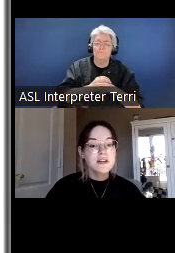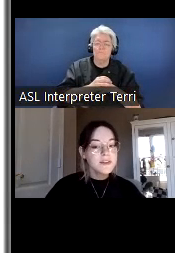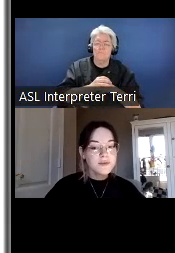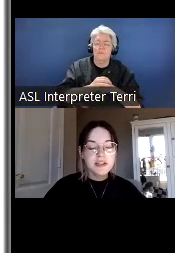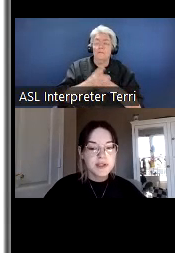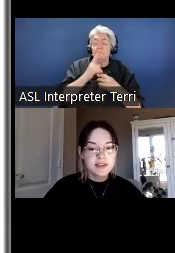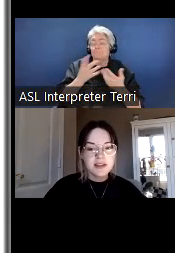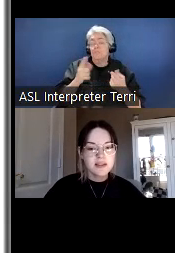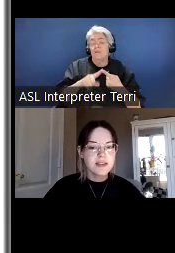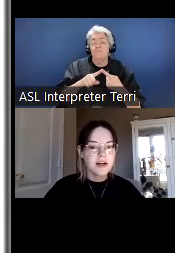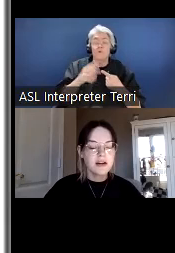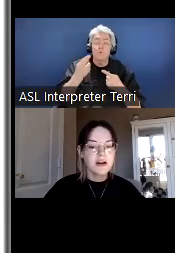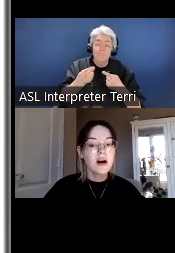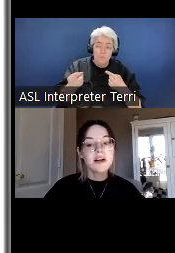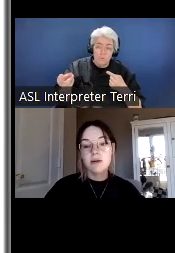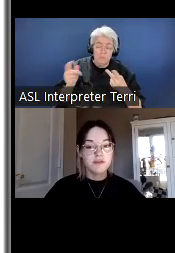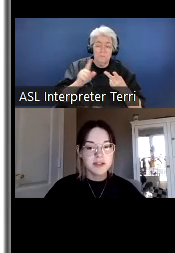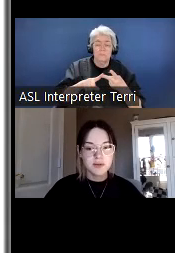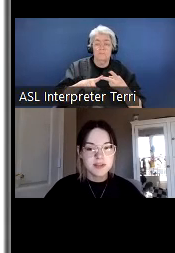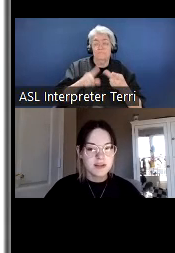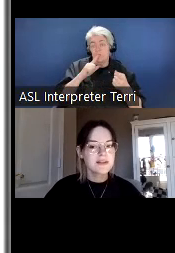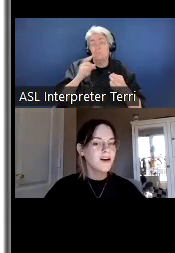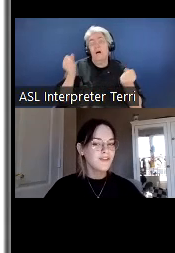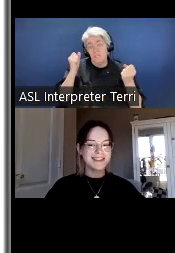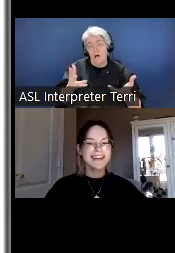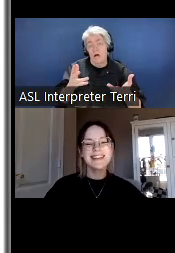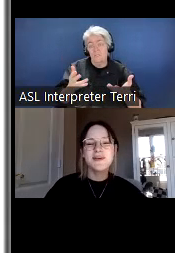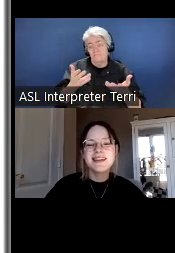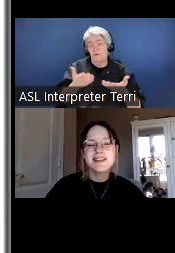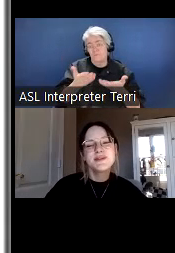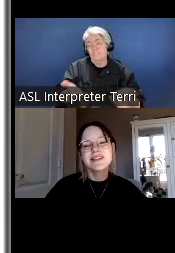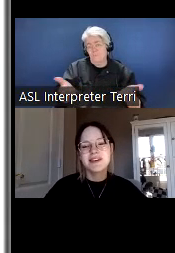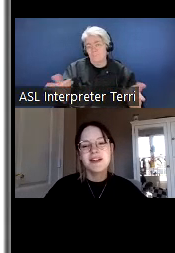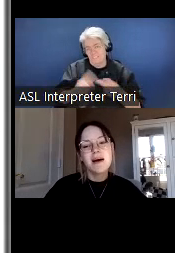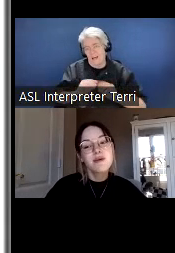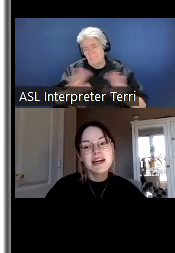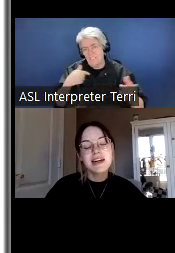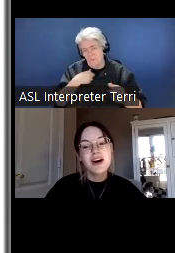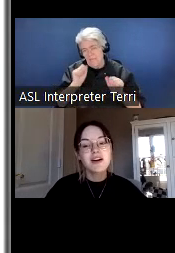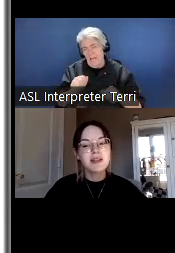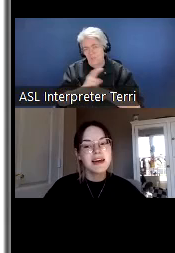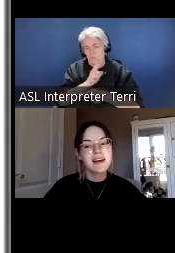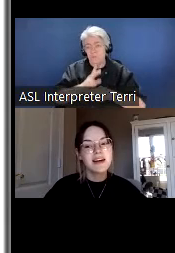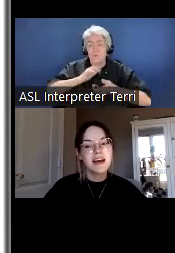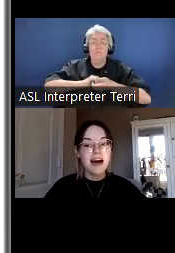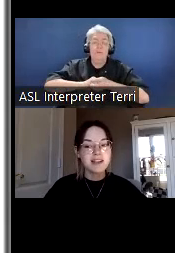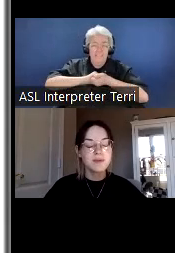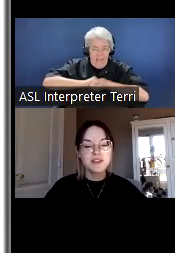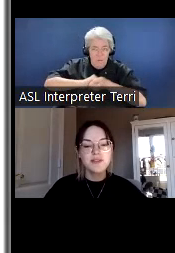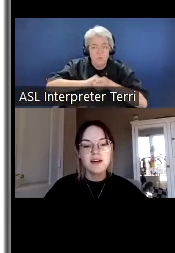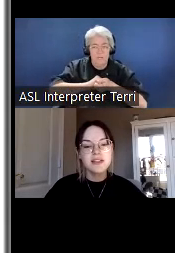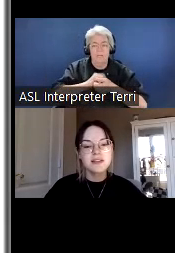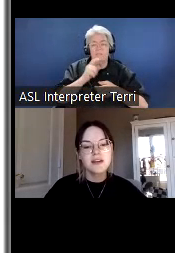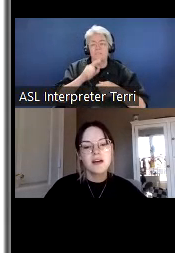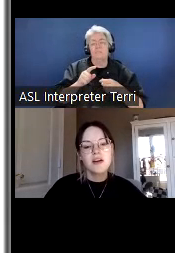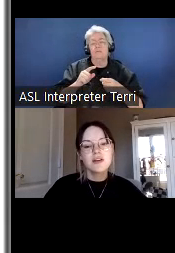Now, in terms of resources, there are a number of resources, obviously, that we can use in collaborating on a plan of action